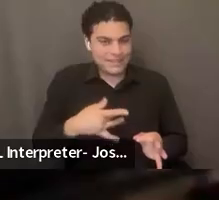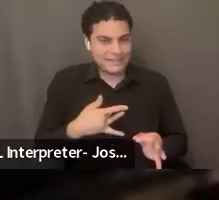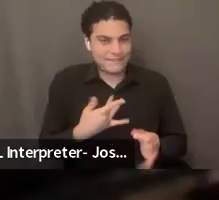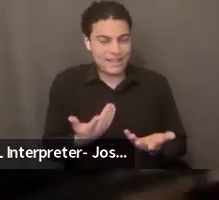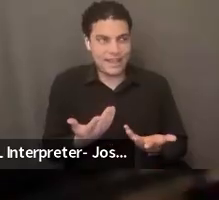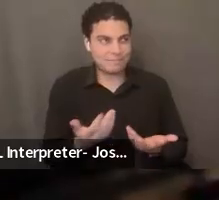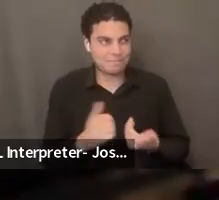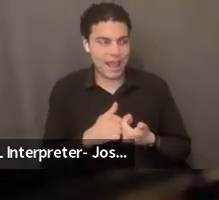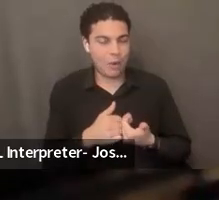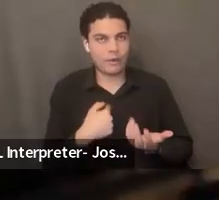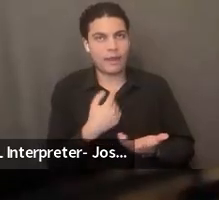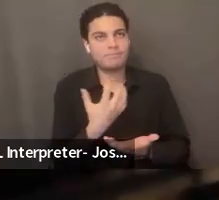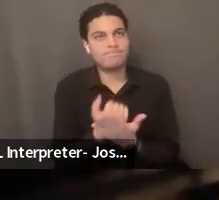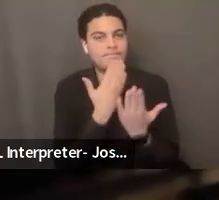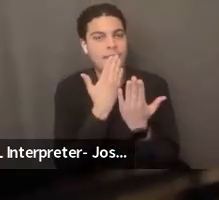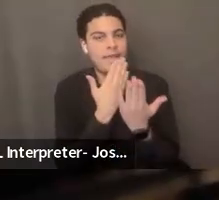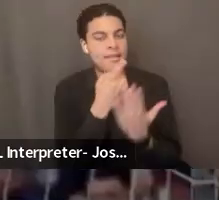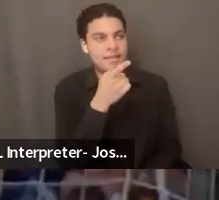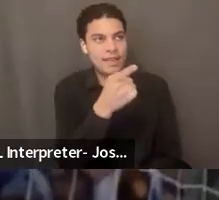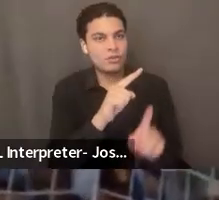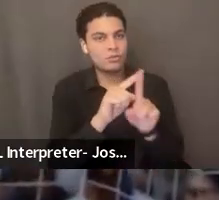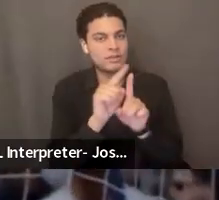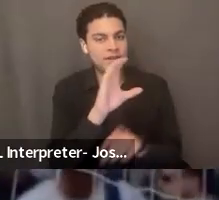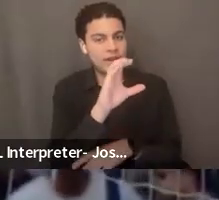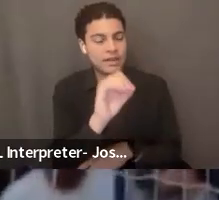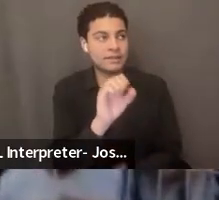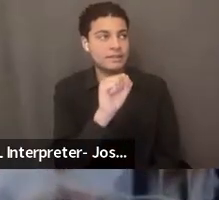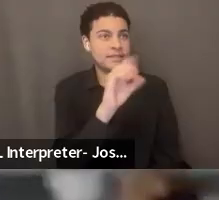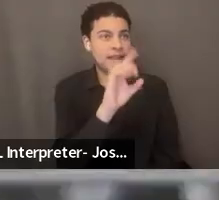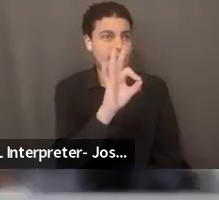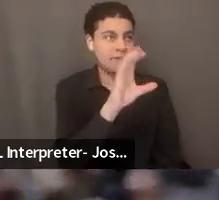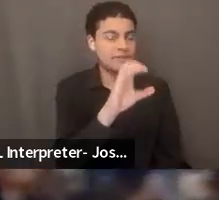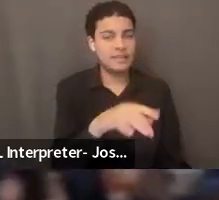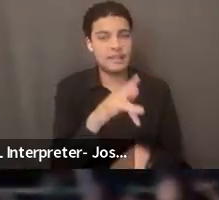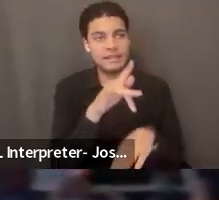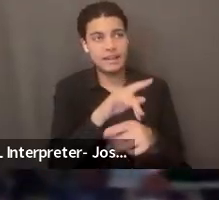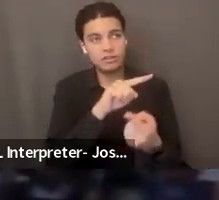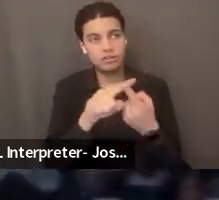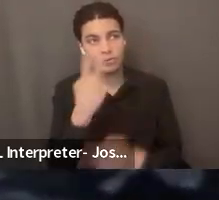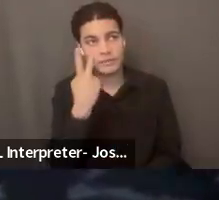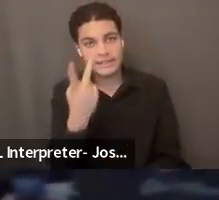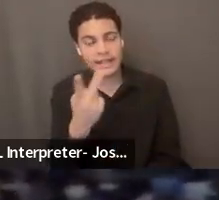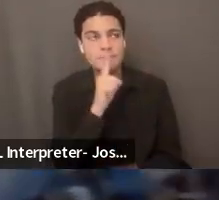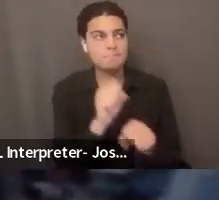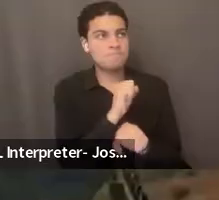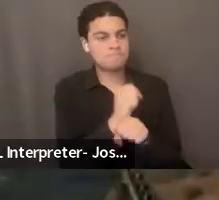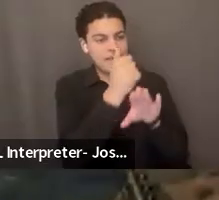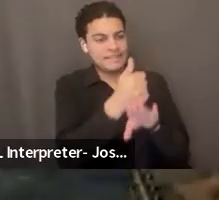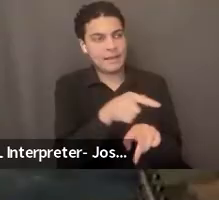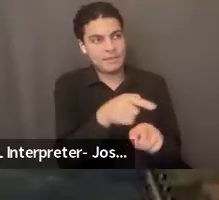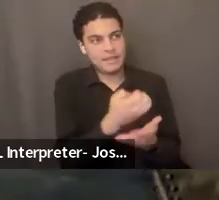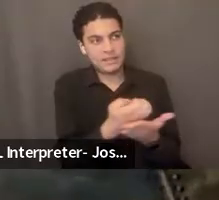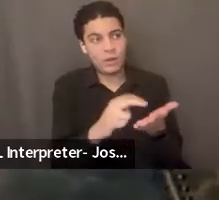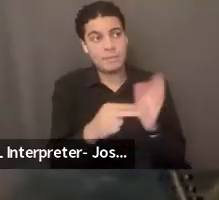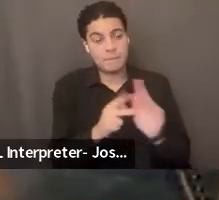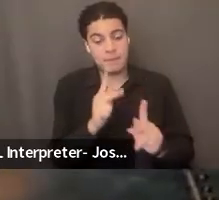Sports Solutions and Touch2See and San Diego FC for collaborating and making this possible for members of the blind